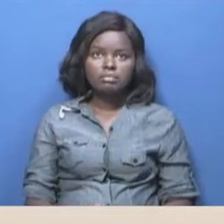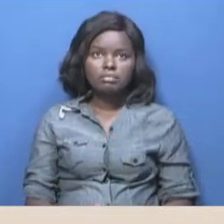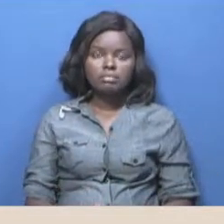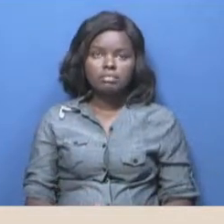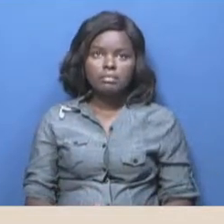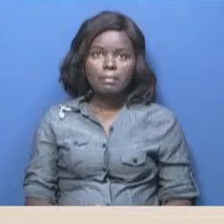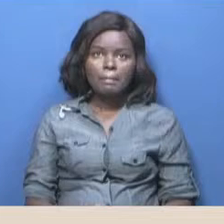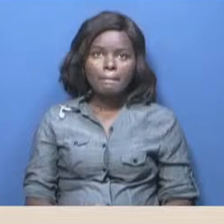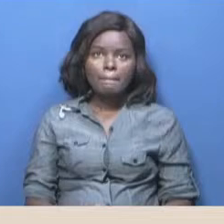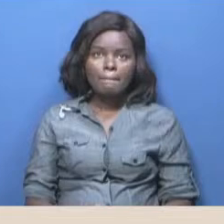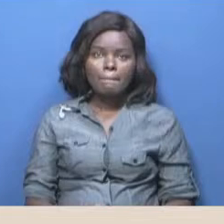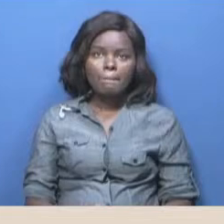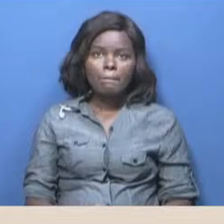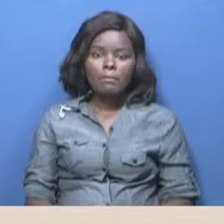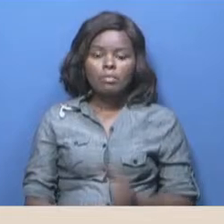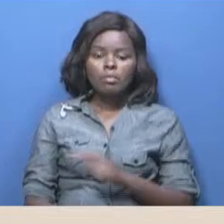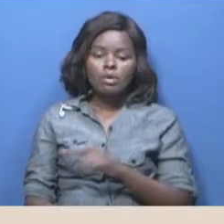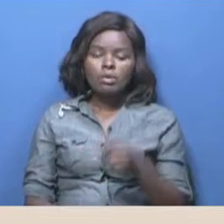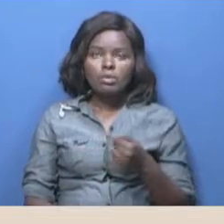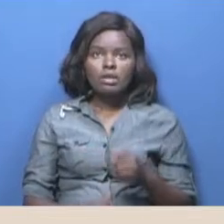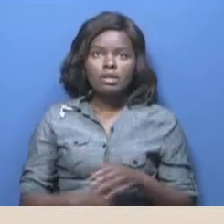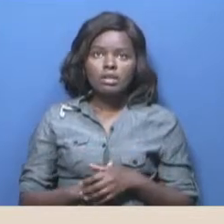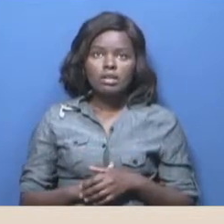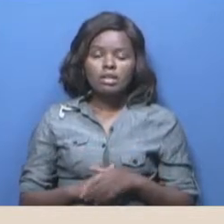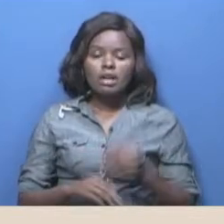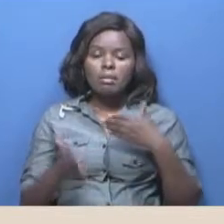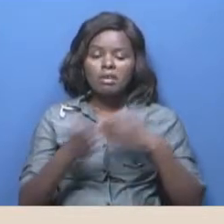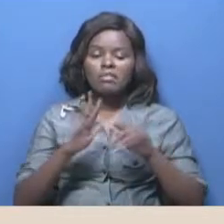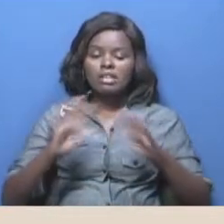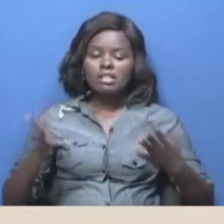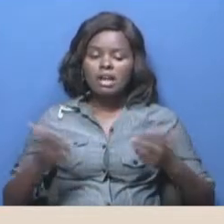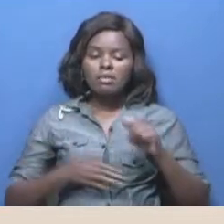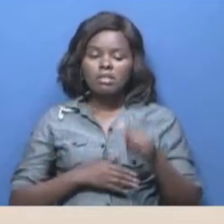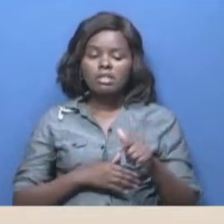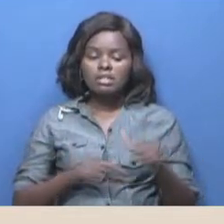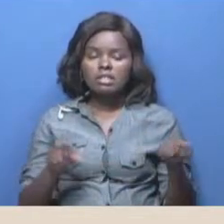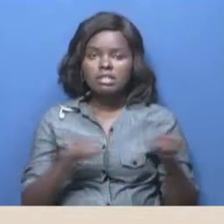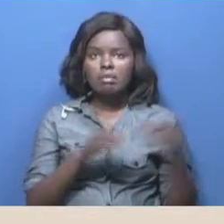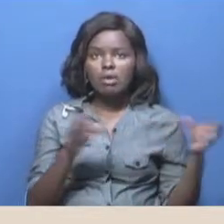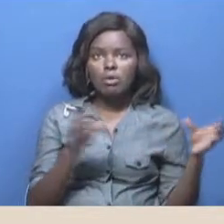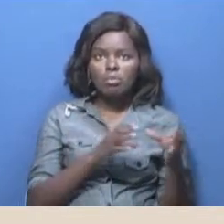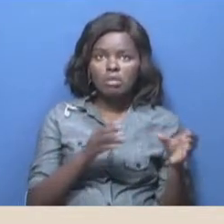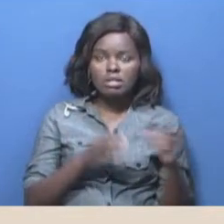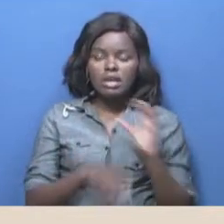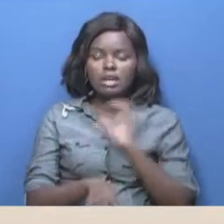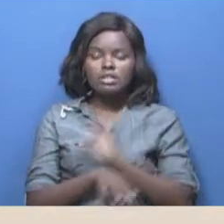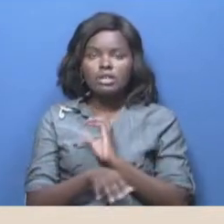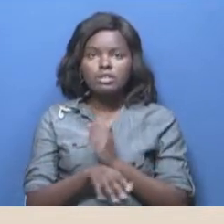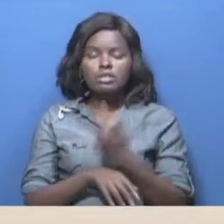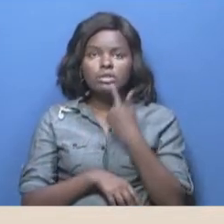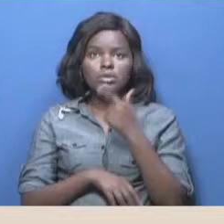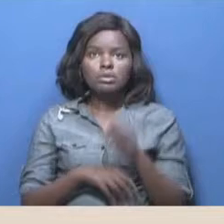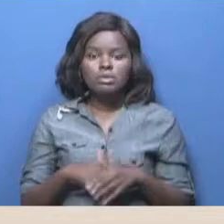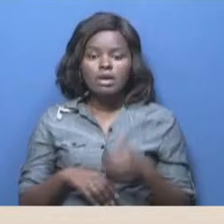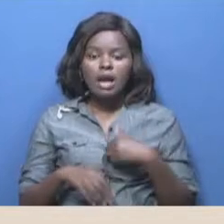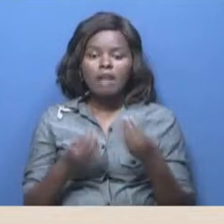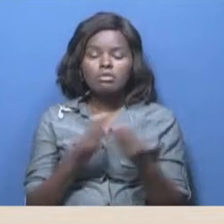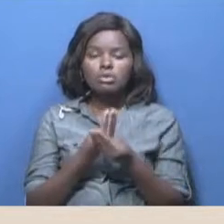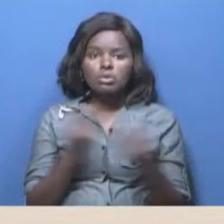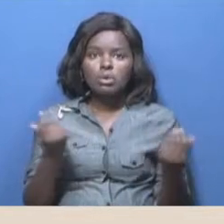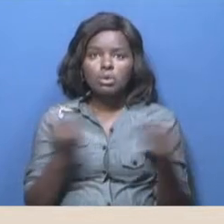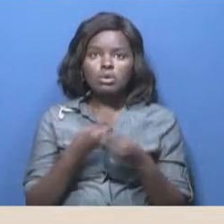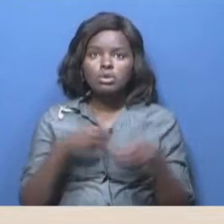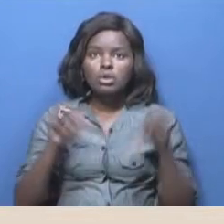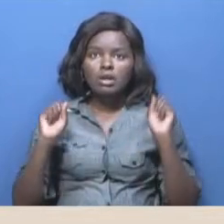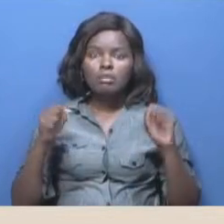interrogate as families, as we teach, how do we prevent this as communities, as churches, so that we find a solution to be